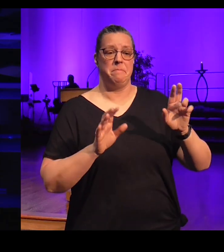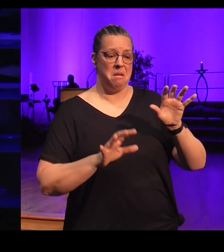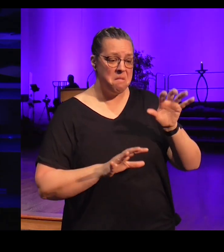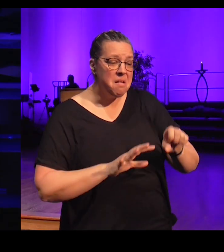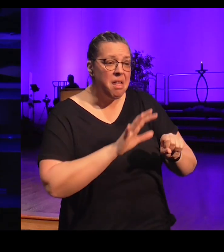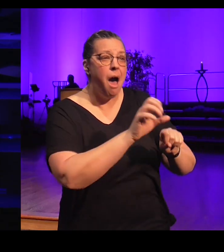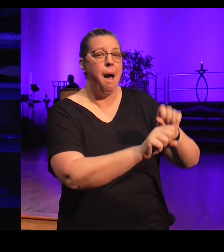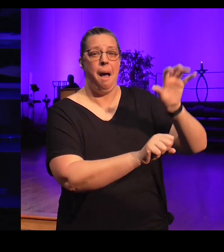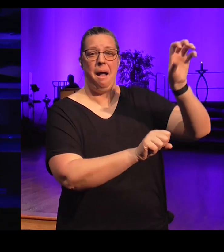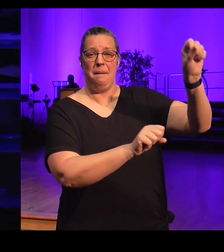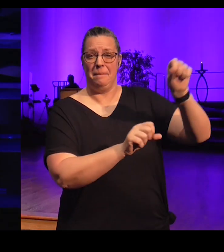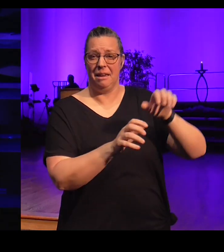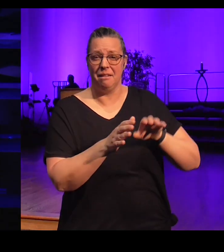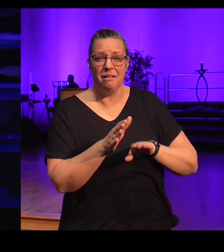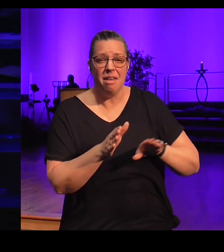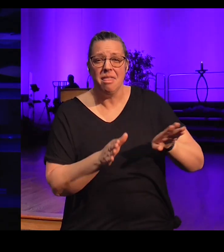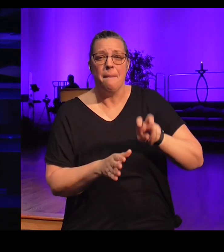somehow.